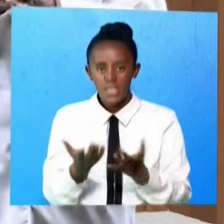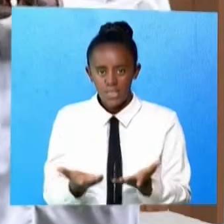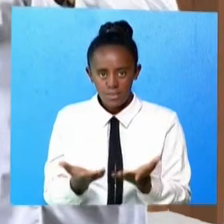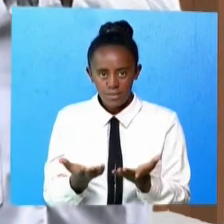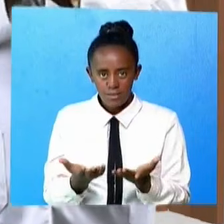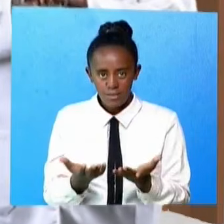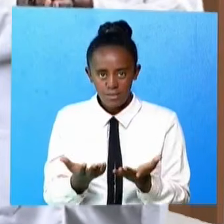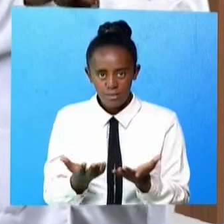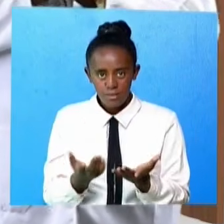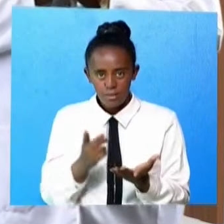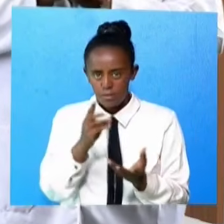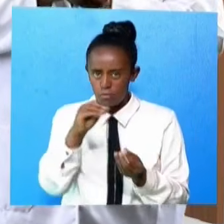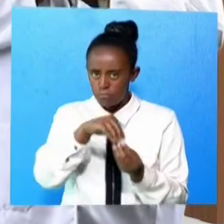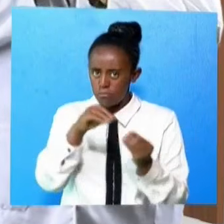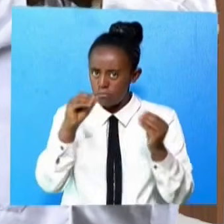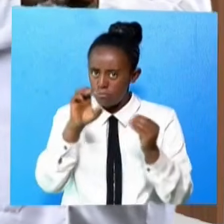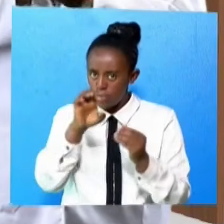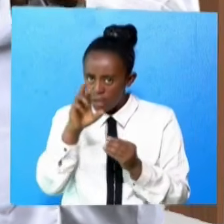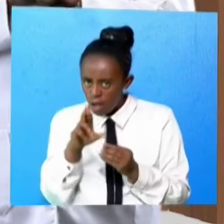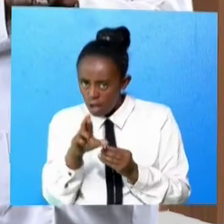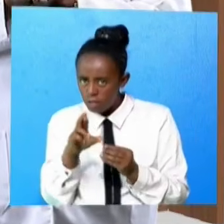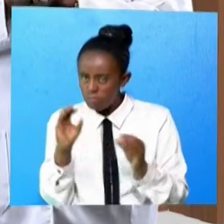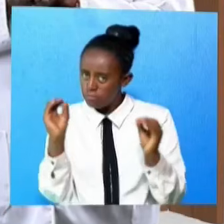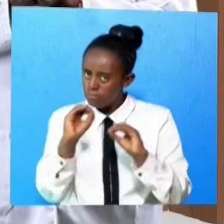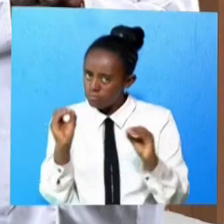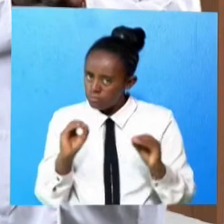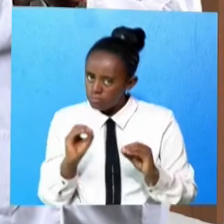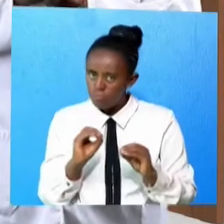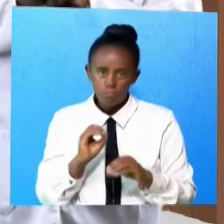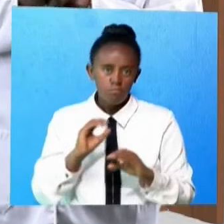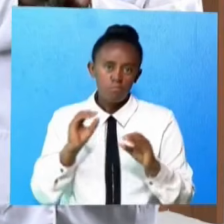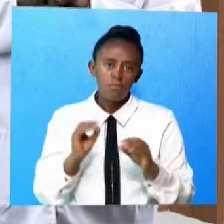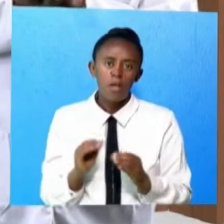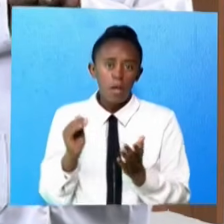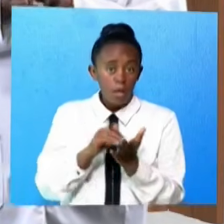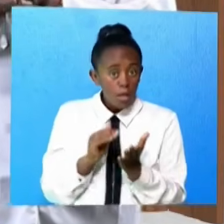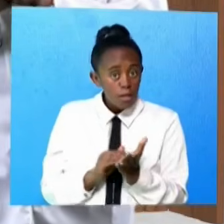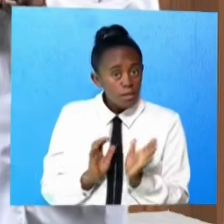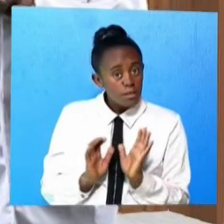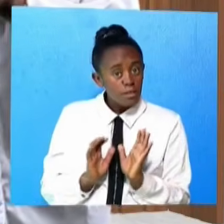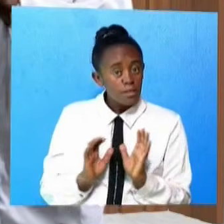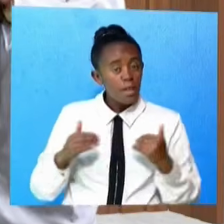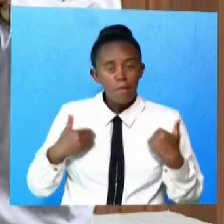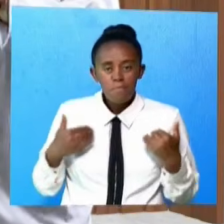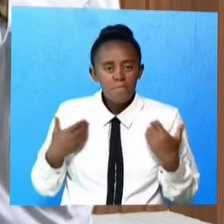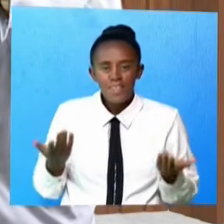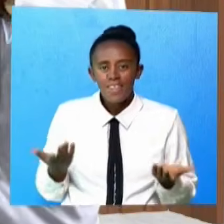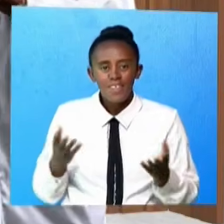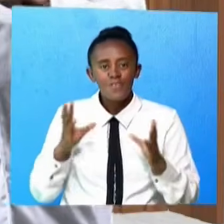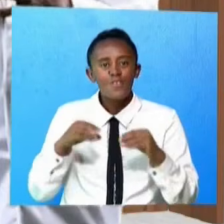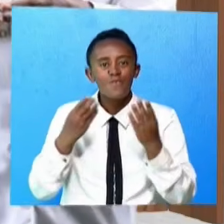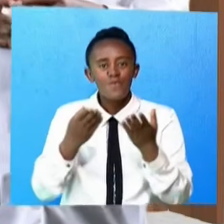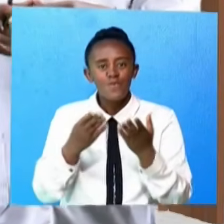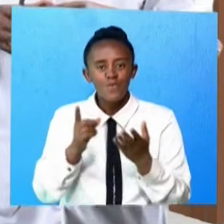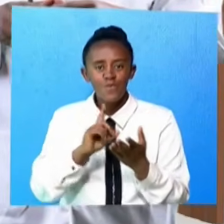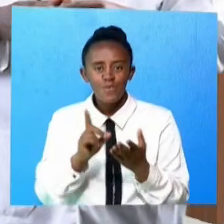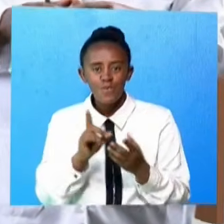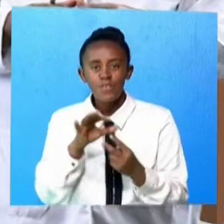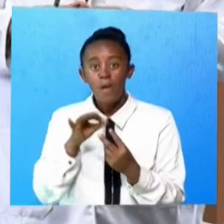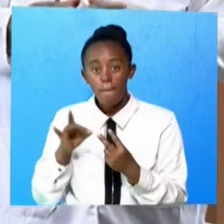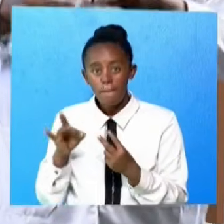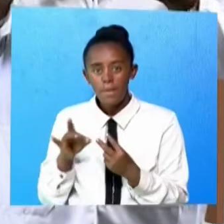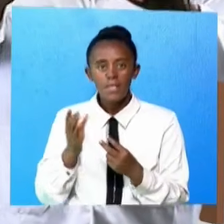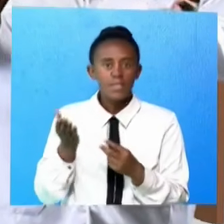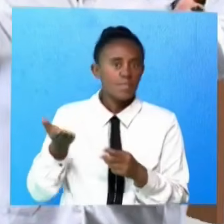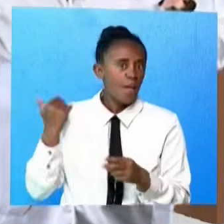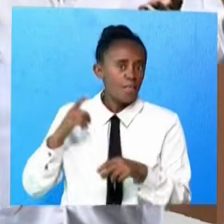do not add ER in such a case. Again, I'm happy to give you some of the samples that we